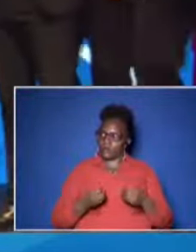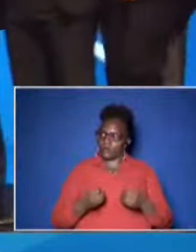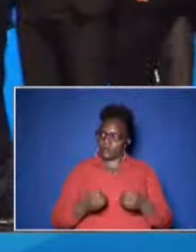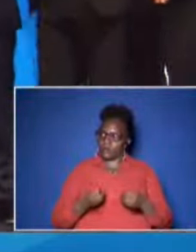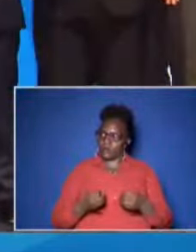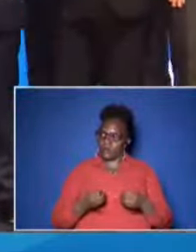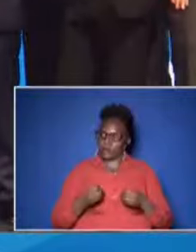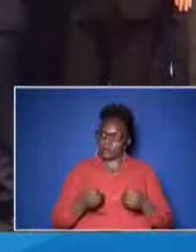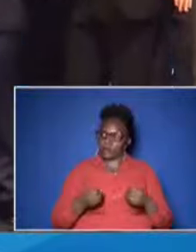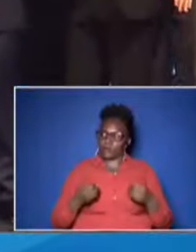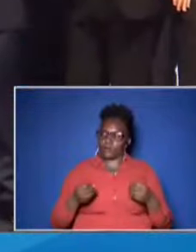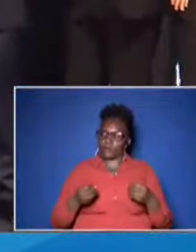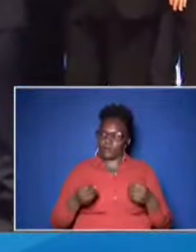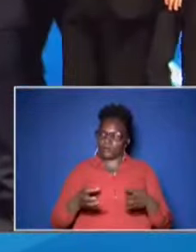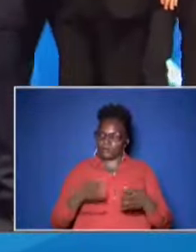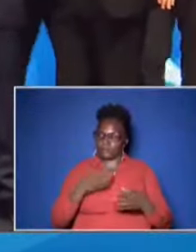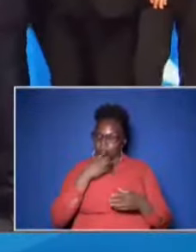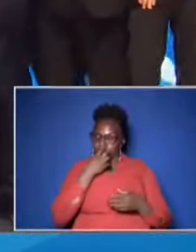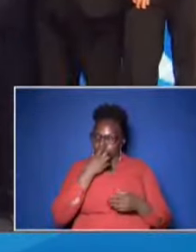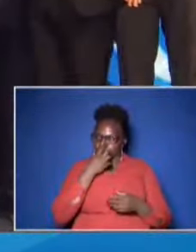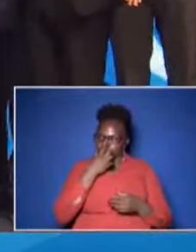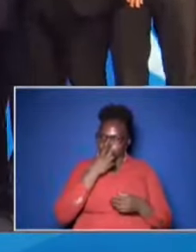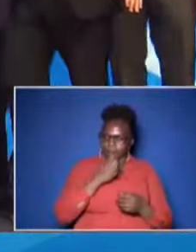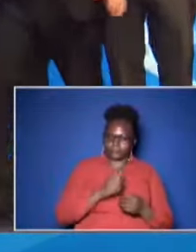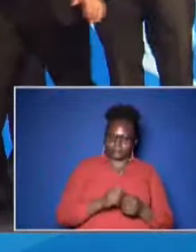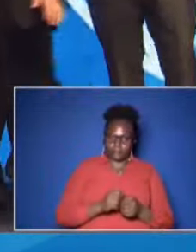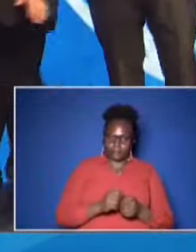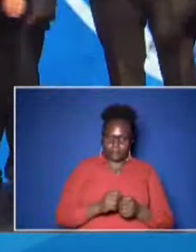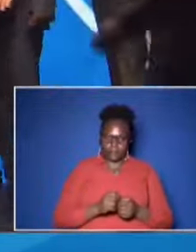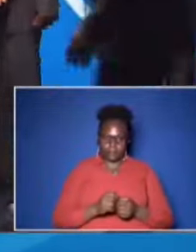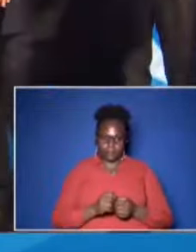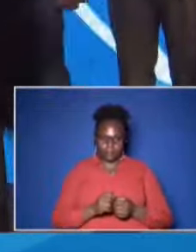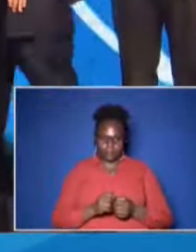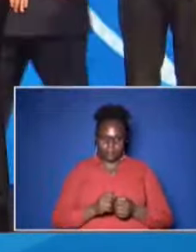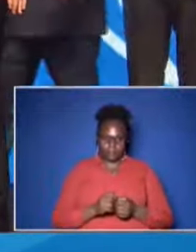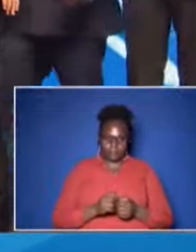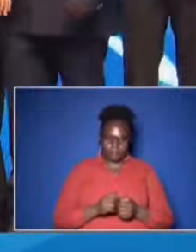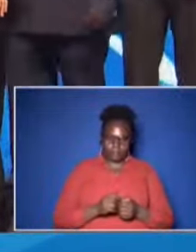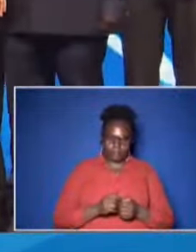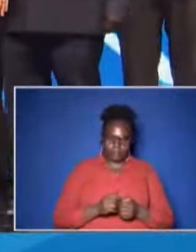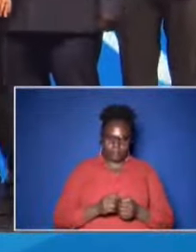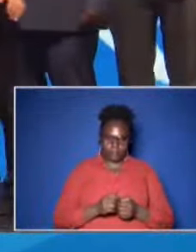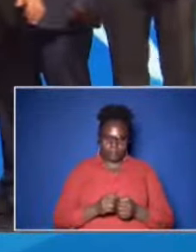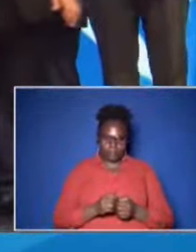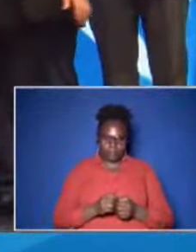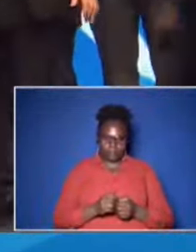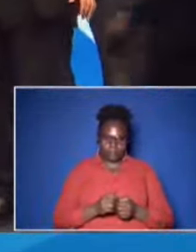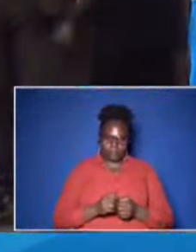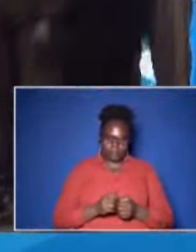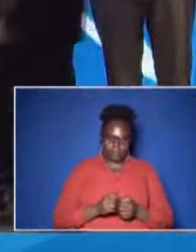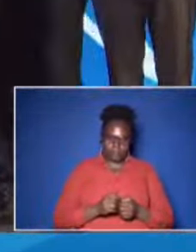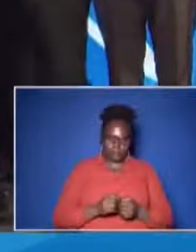pick up the key bring this man here bring this man